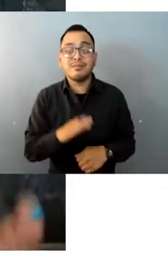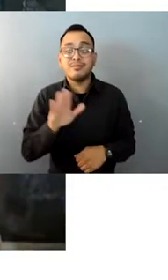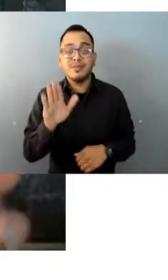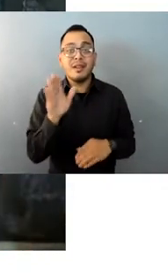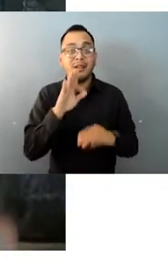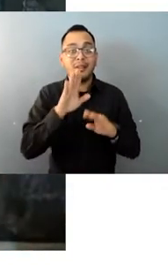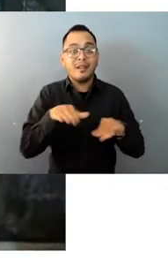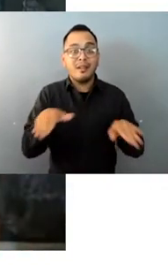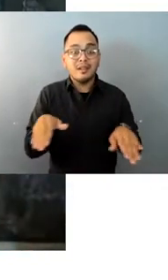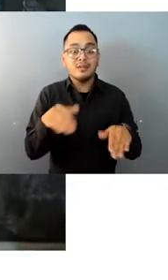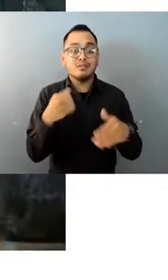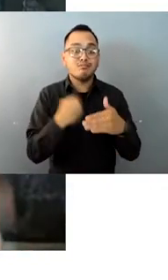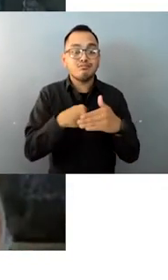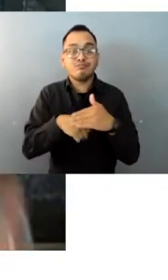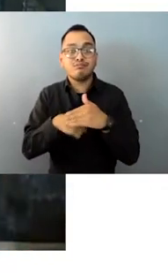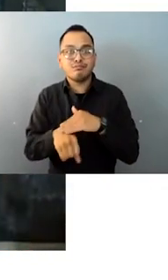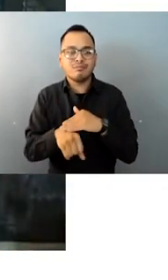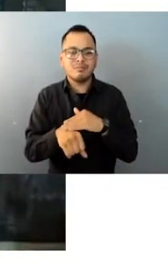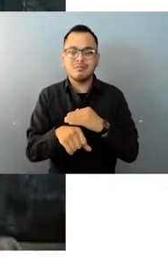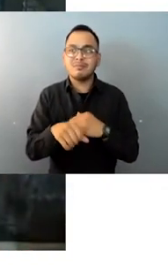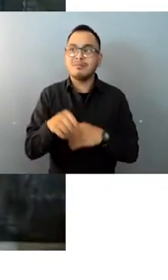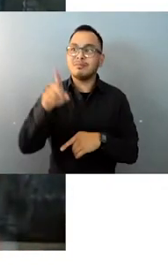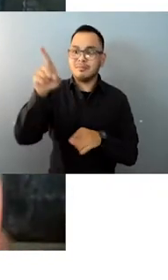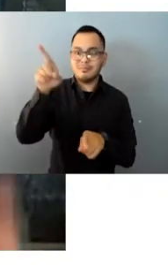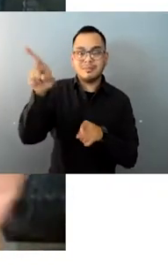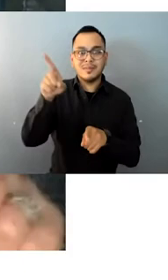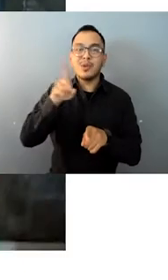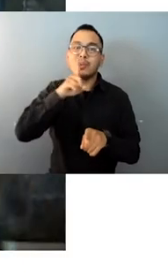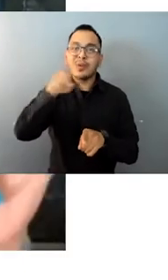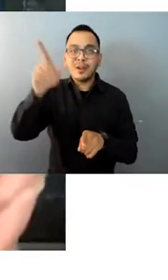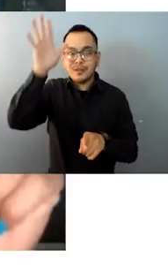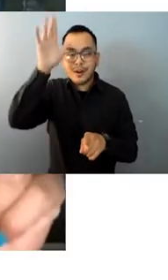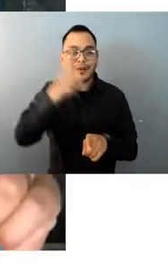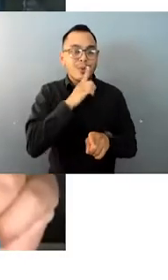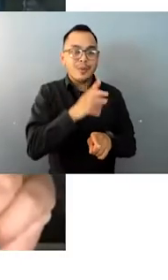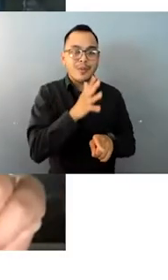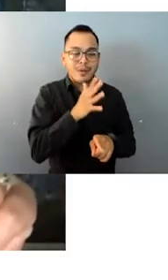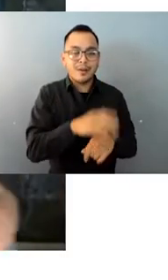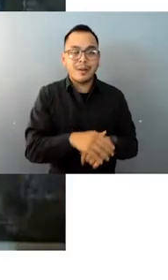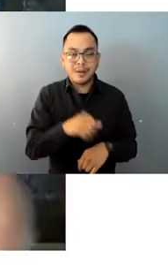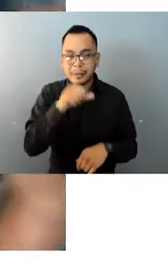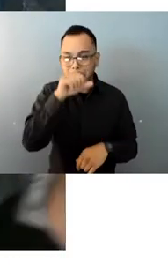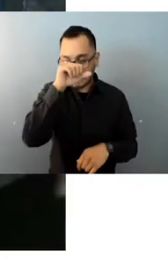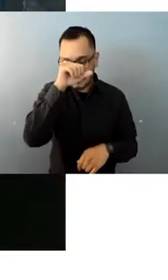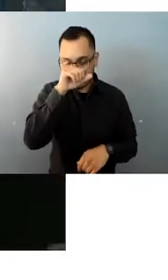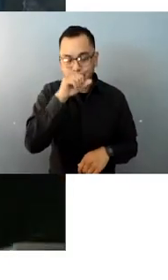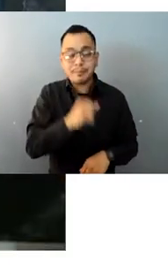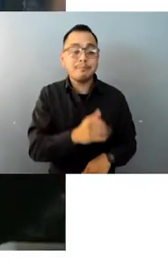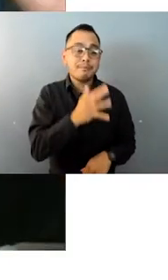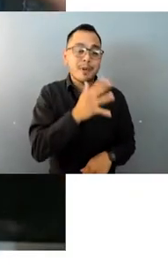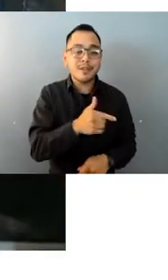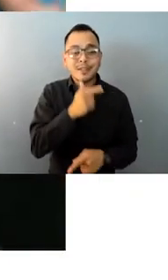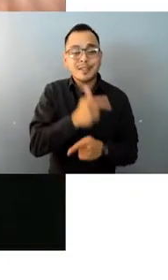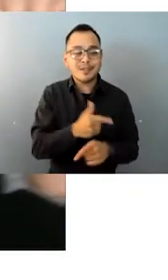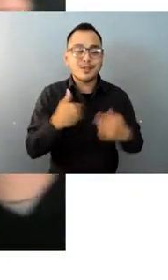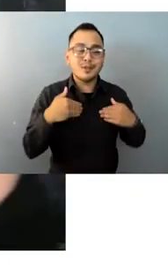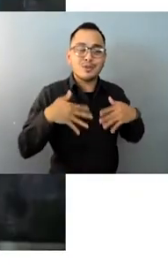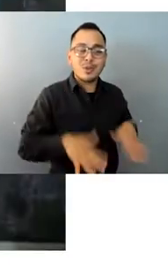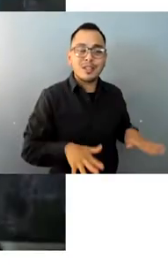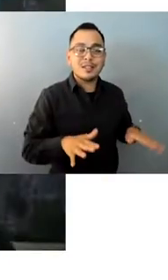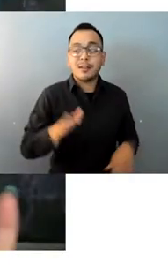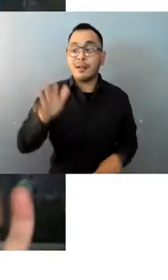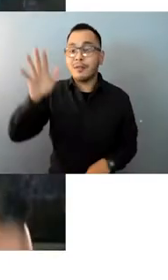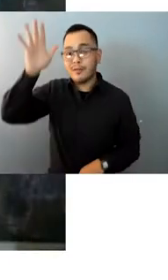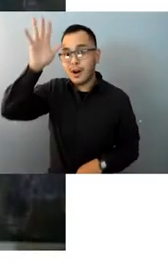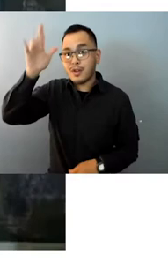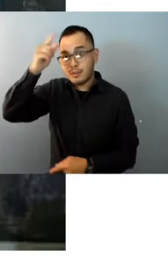children in the storybook family were the biological children of the married man and woman. Mother and sister wore pretty dresses, and